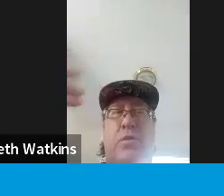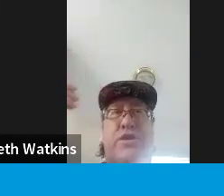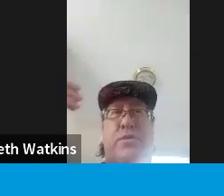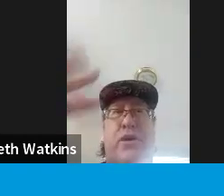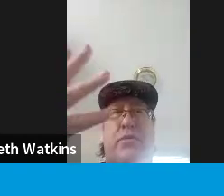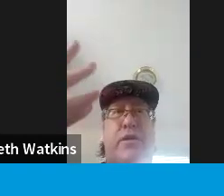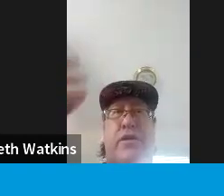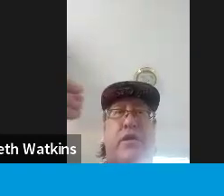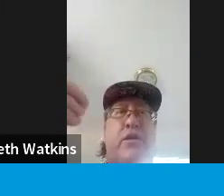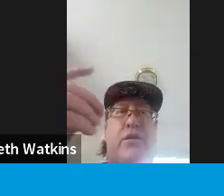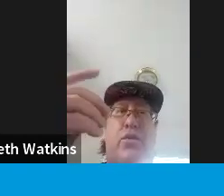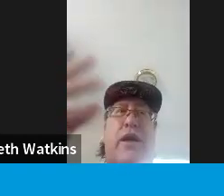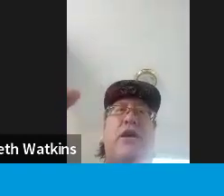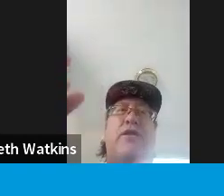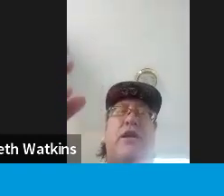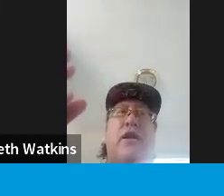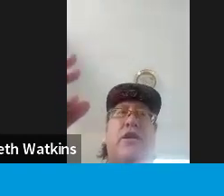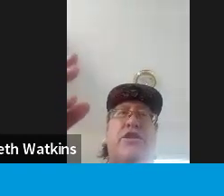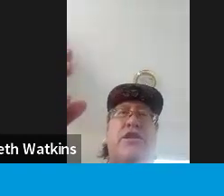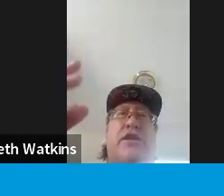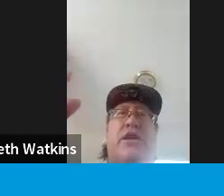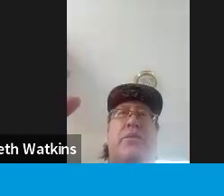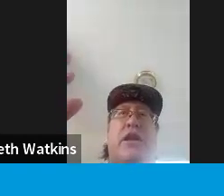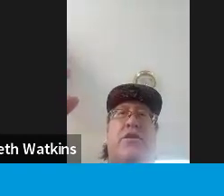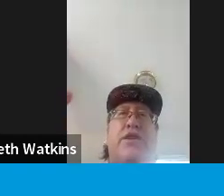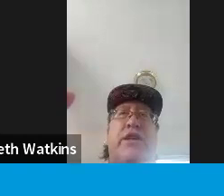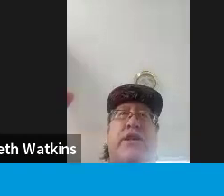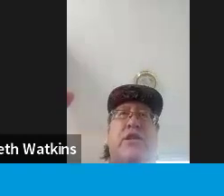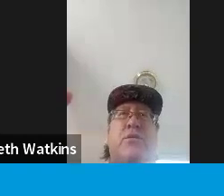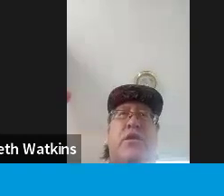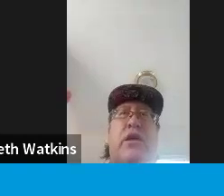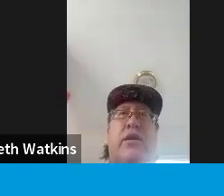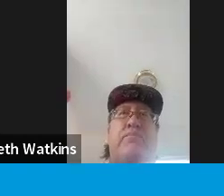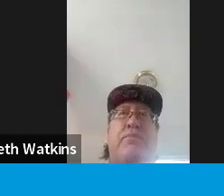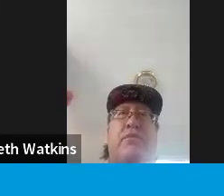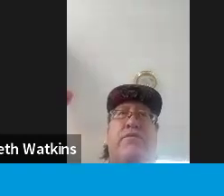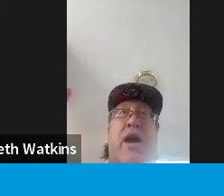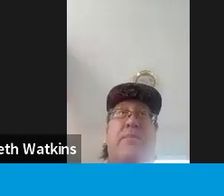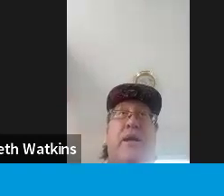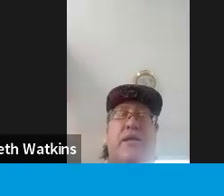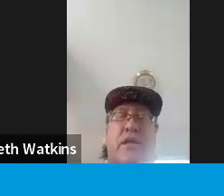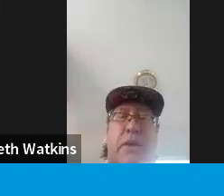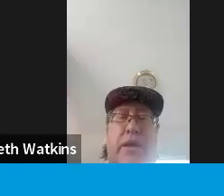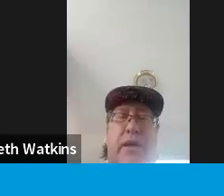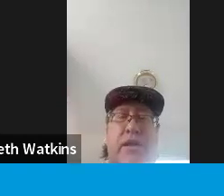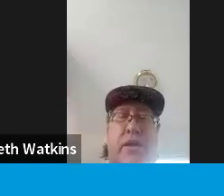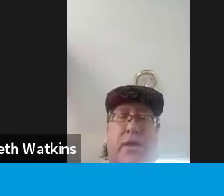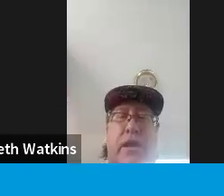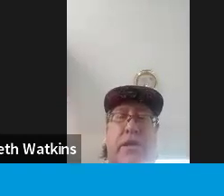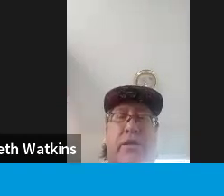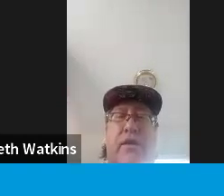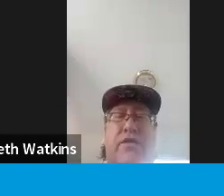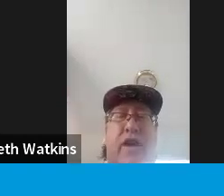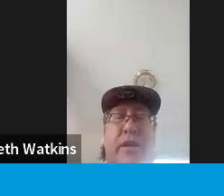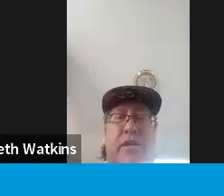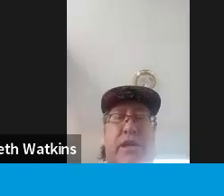mayor's homeless department or whatever. I think just giving them an invitation with like 5 minutes to speak on something